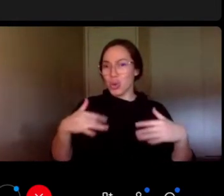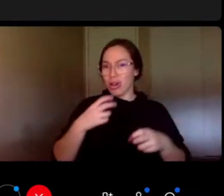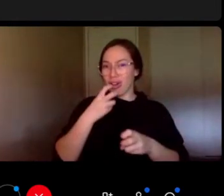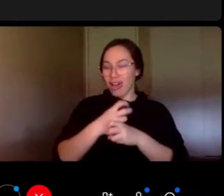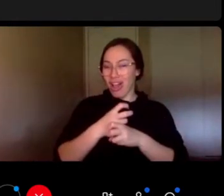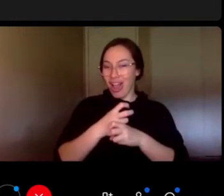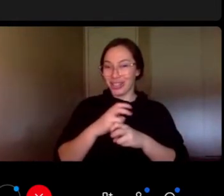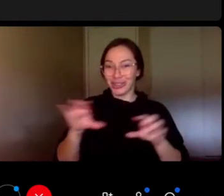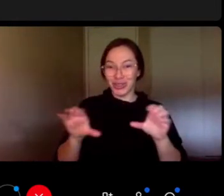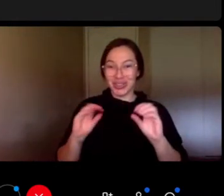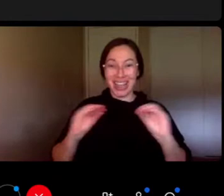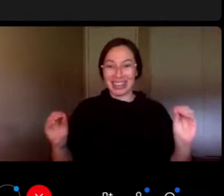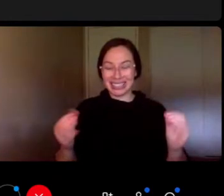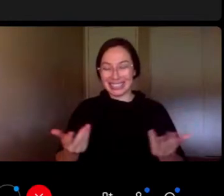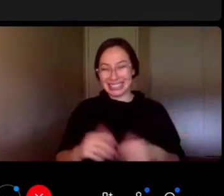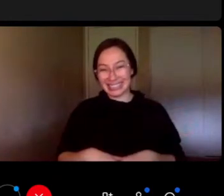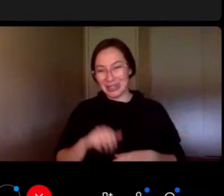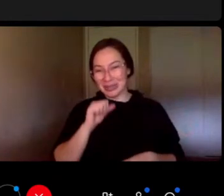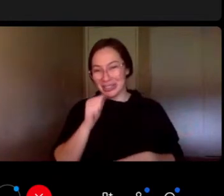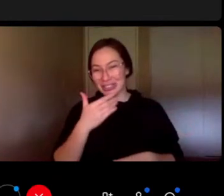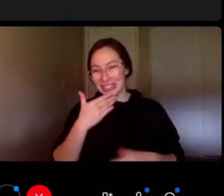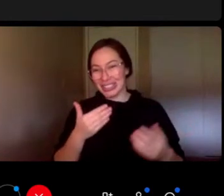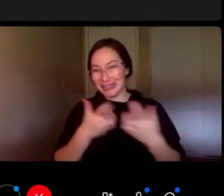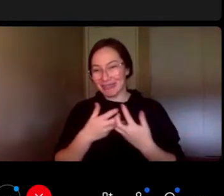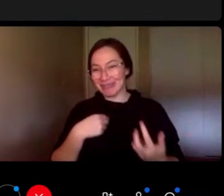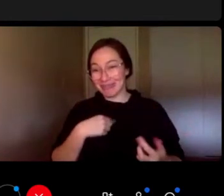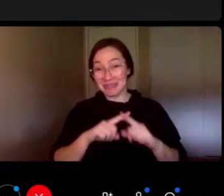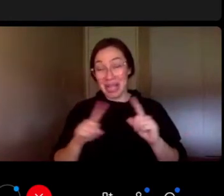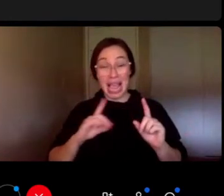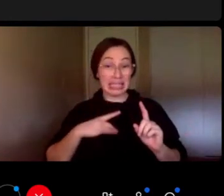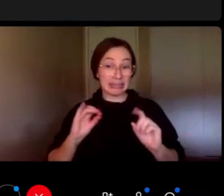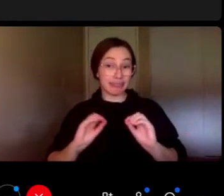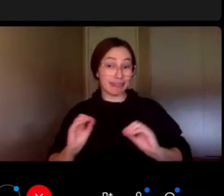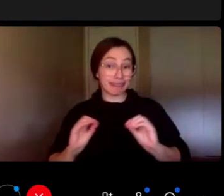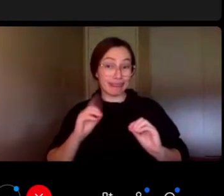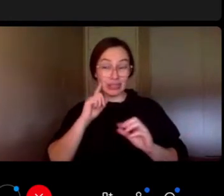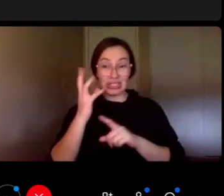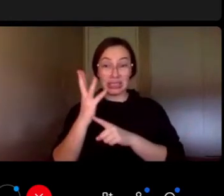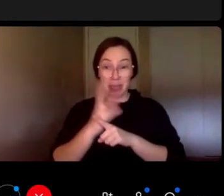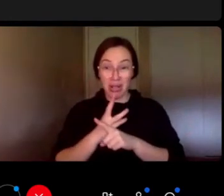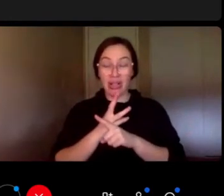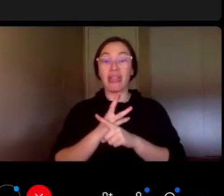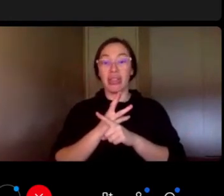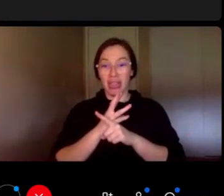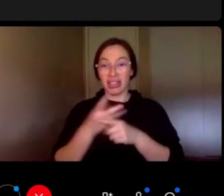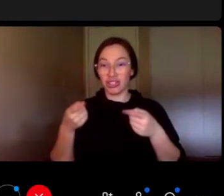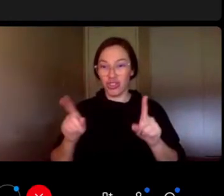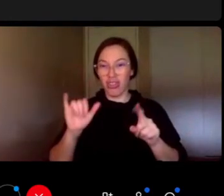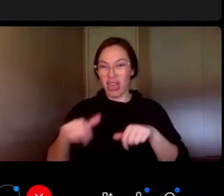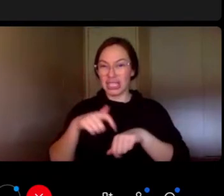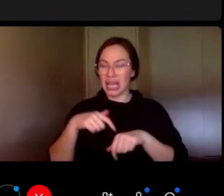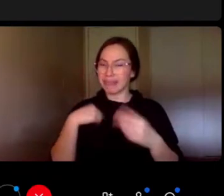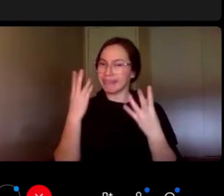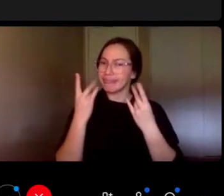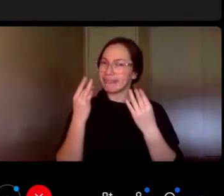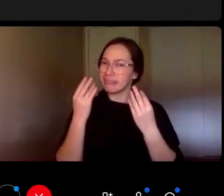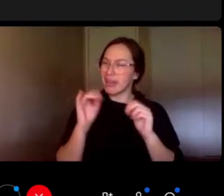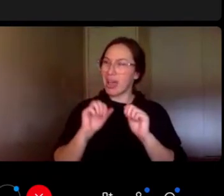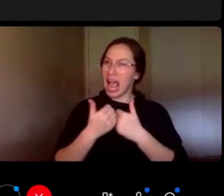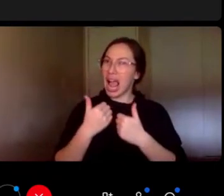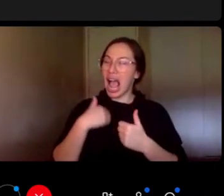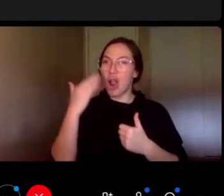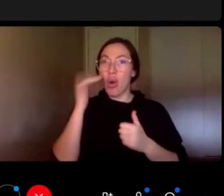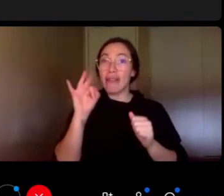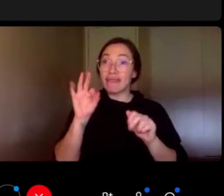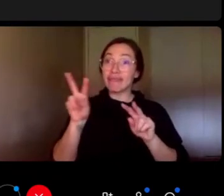nothing, which I turns out I'm pretty good at. But I did nothing for 6 months. Then during that time, I thought about how will I know a good opportunity